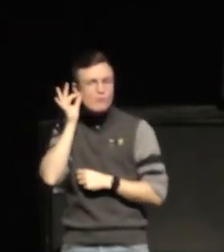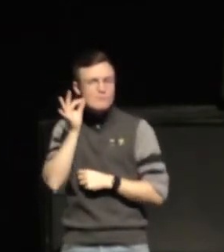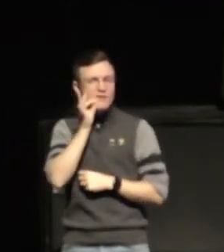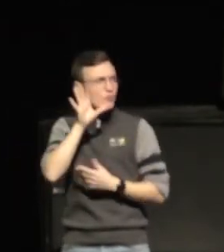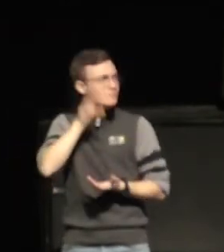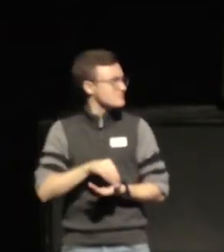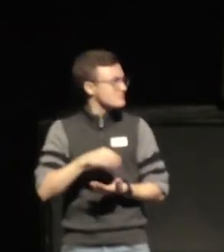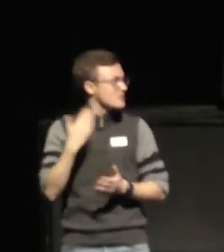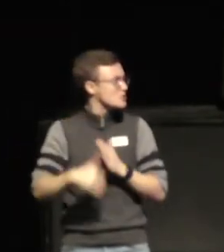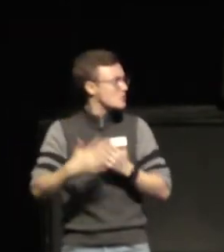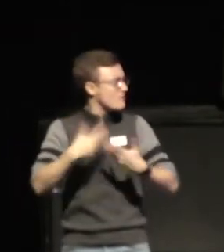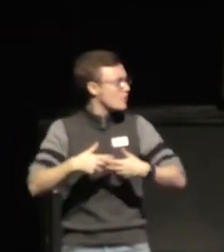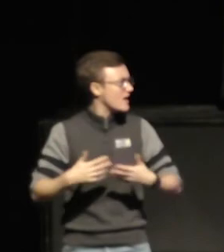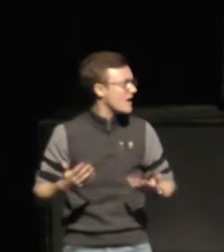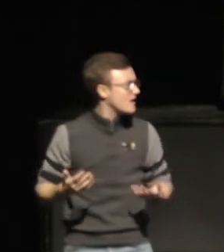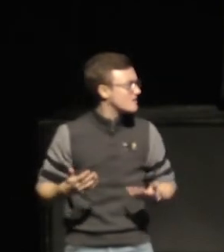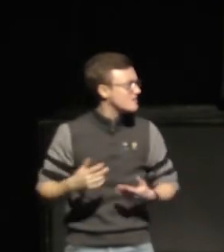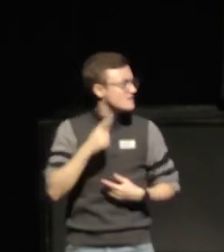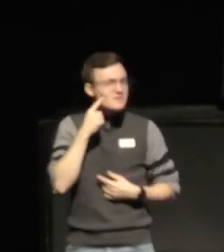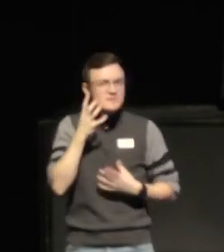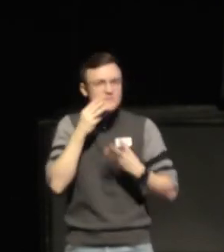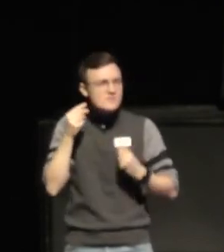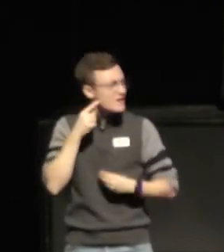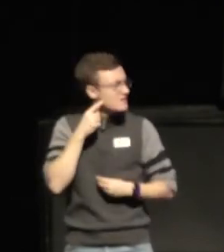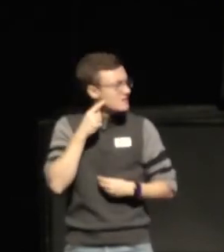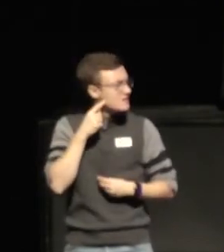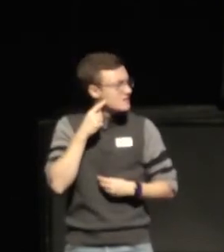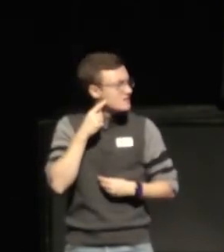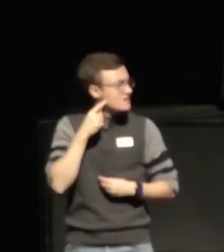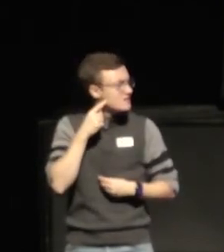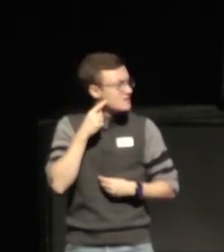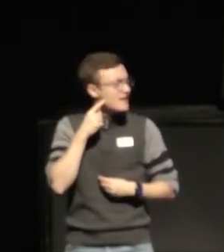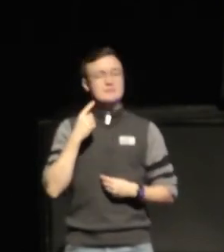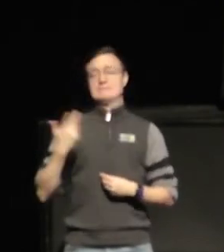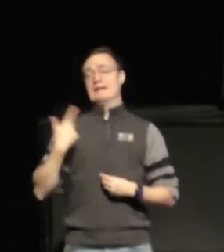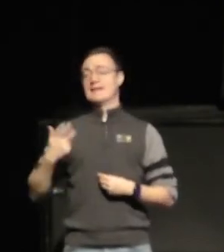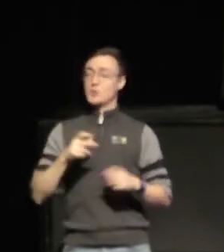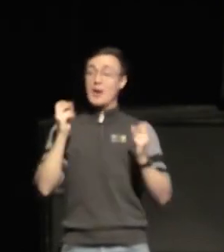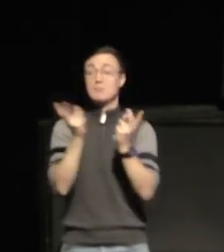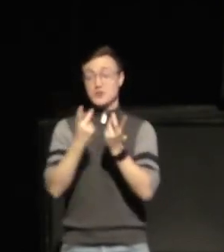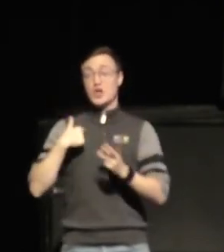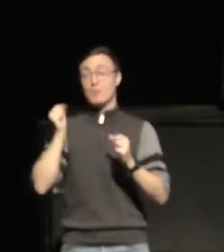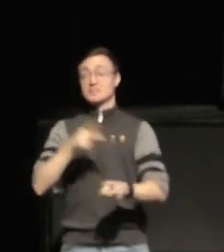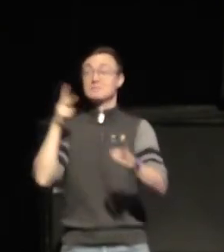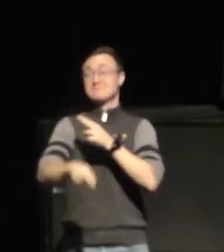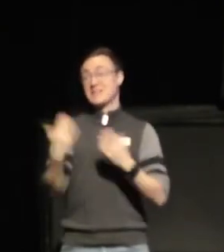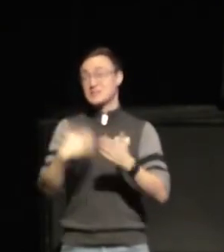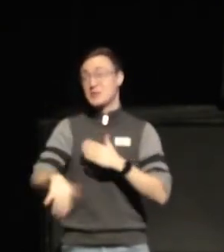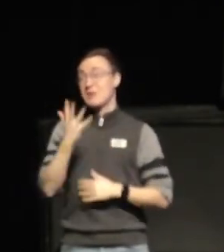that... Okay, well, it disappeared. Yeah, maybe that's...